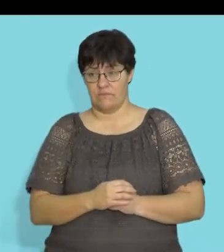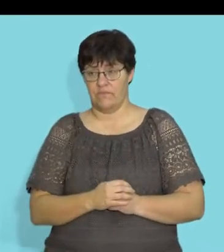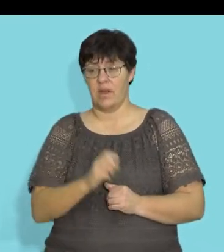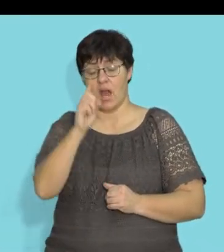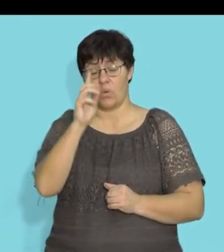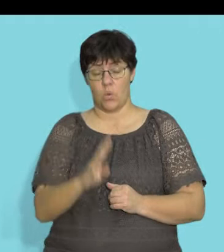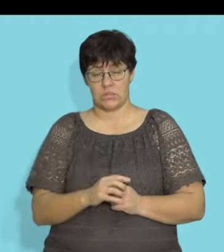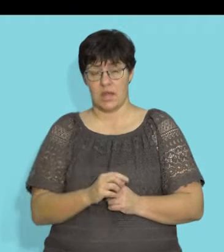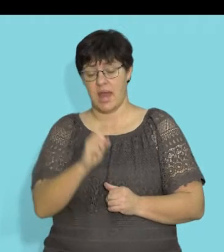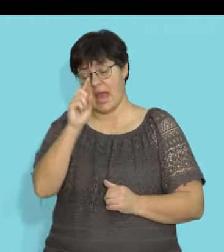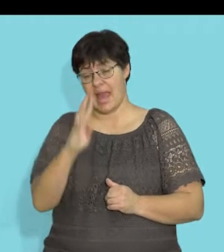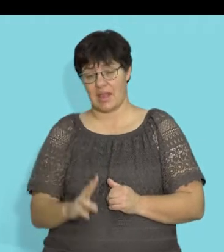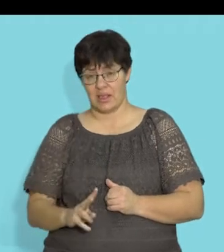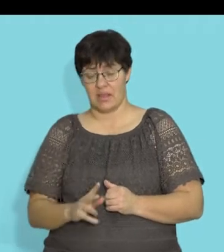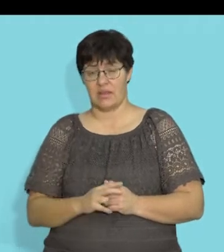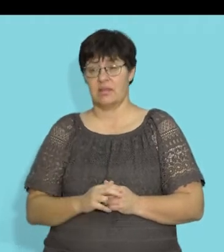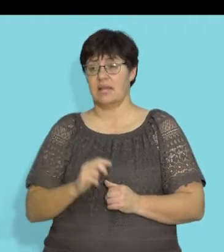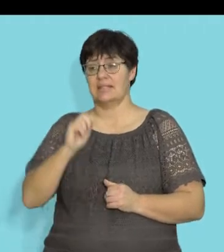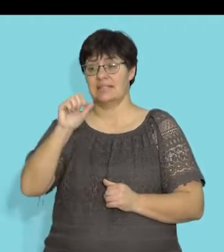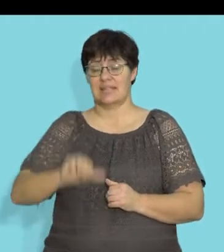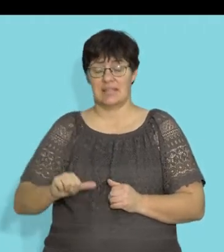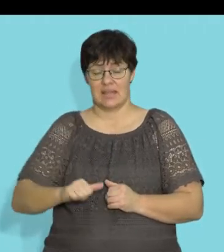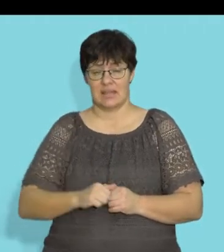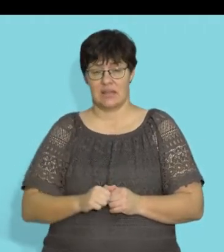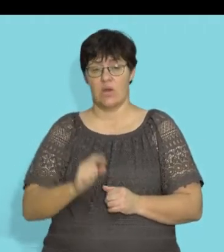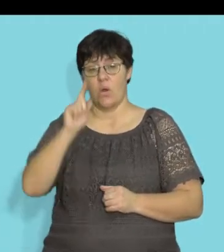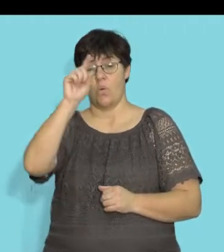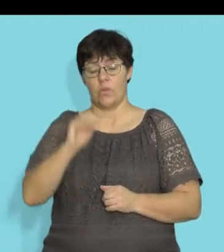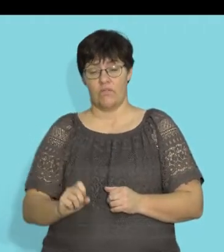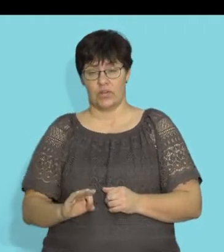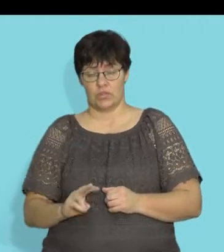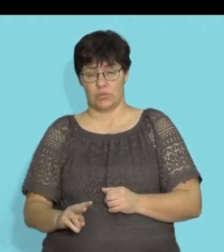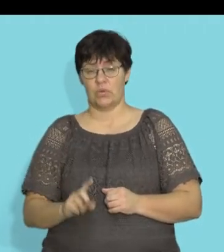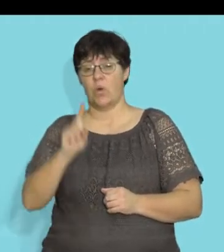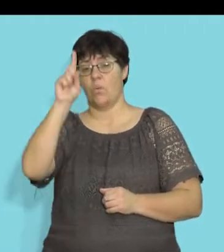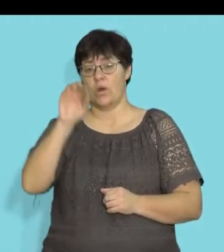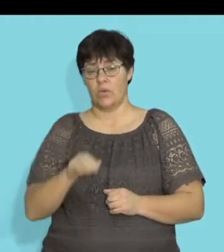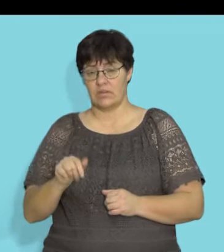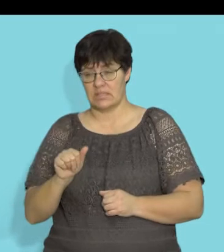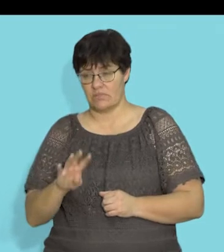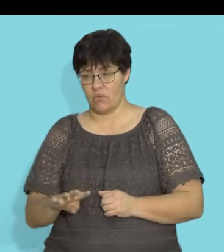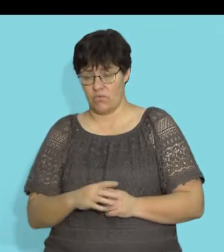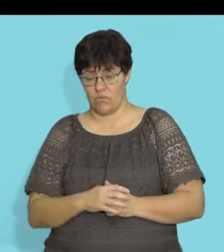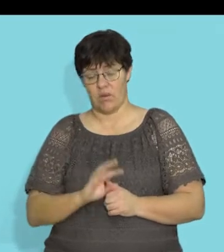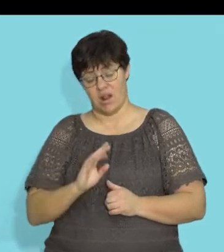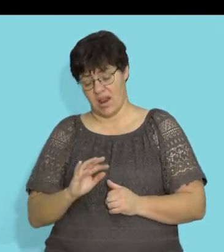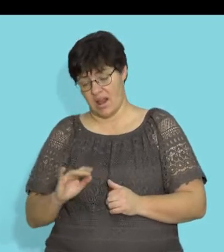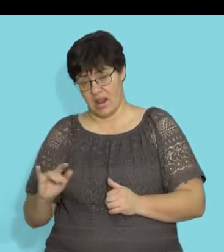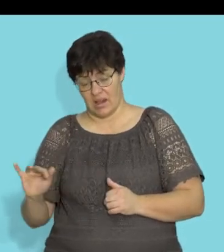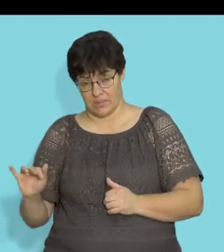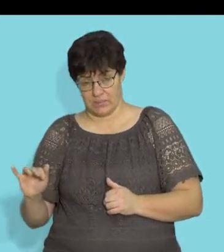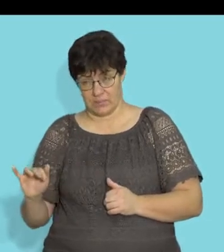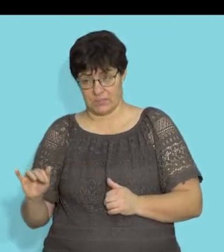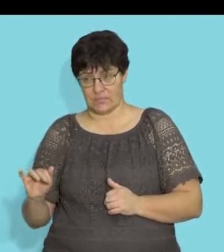half, a quarter, an eighth, a 16th, 1 over 32, 1 over 64. I'm sure